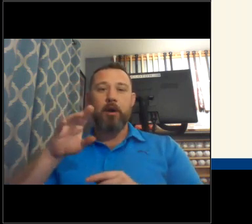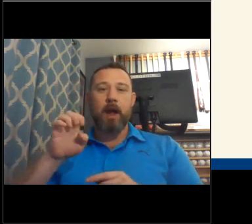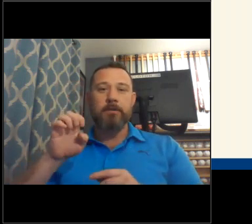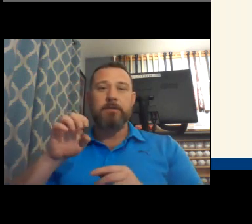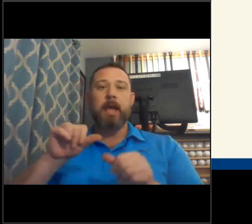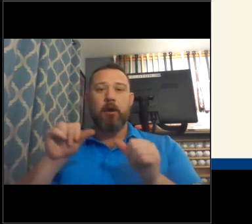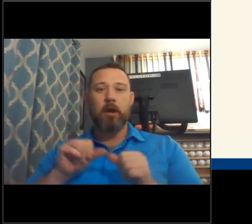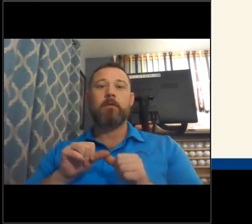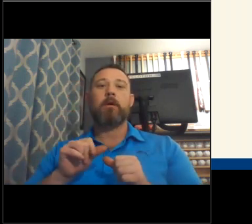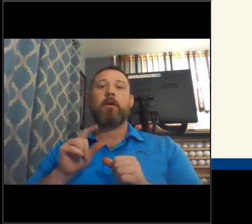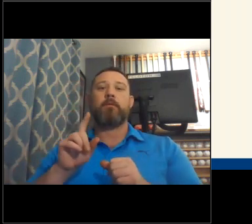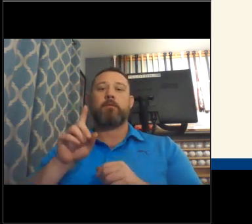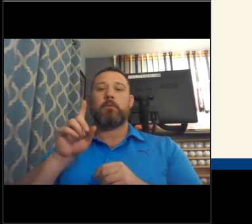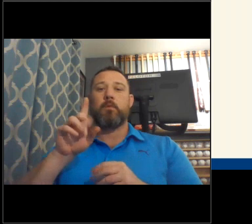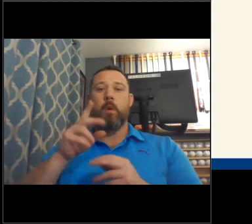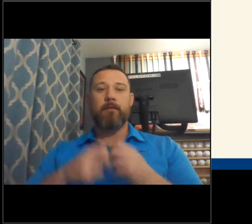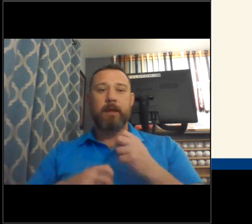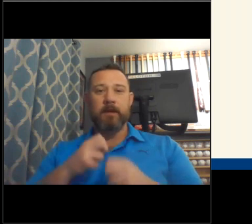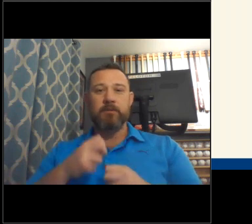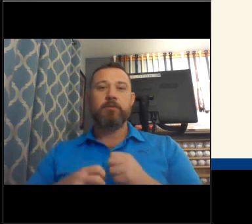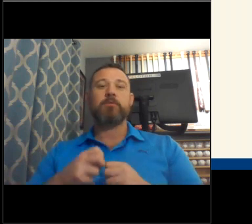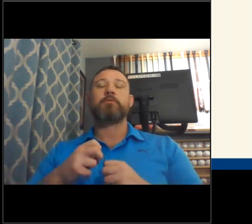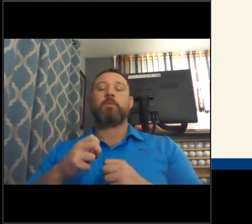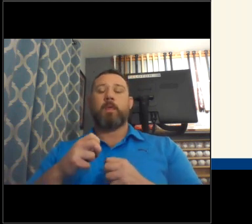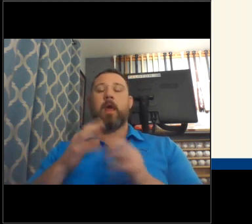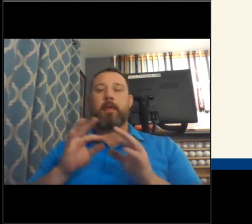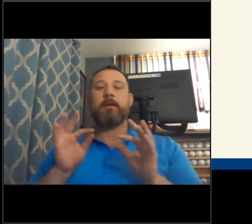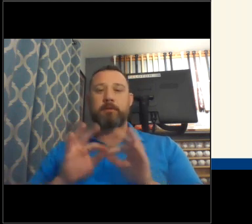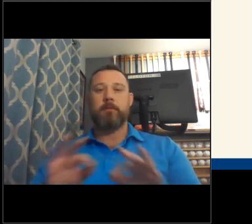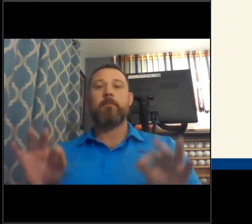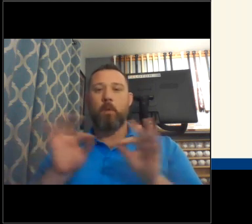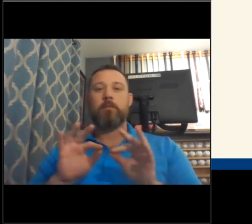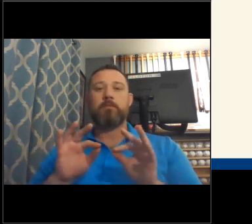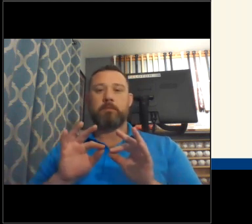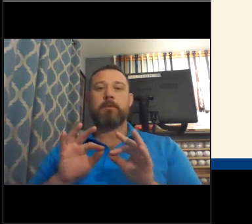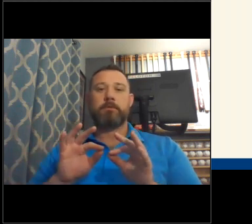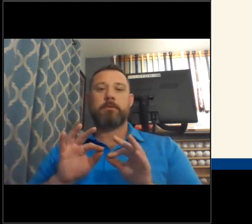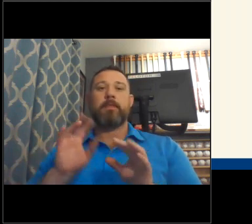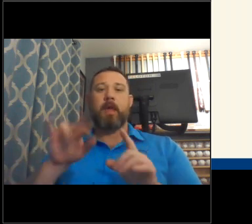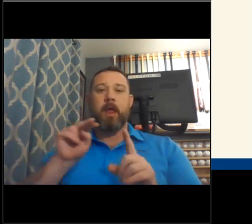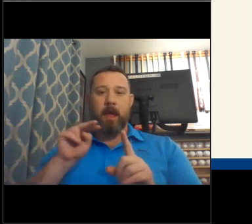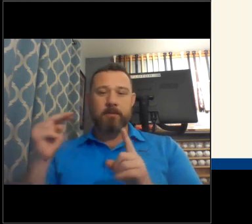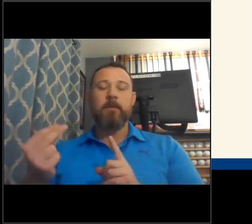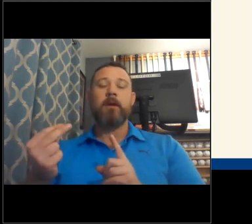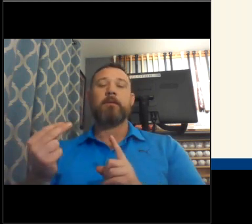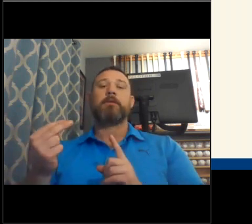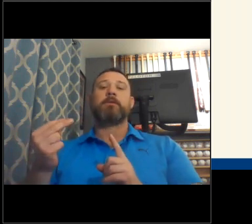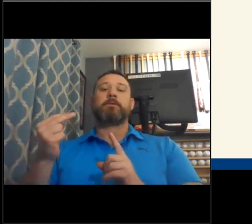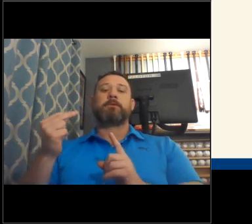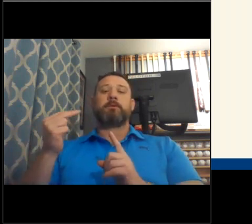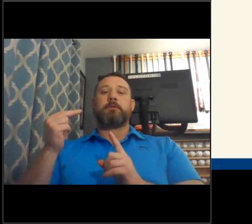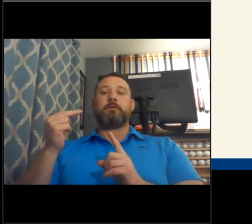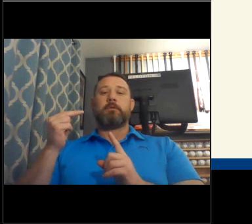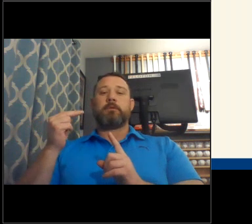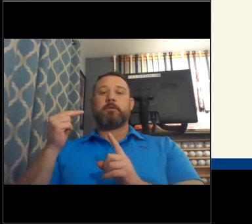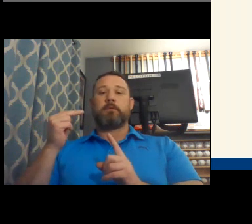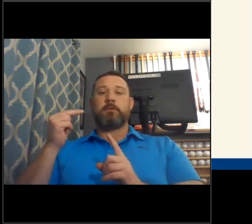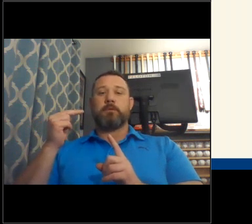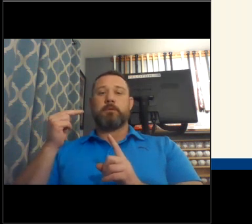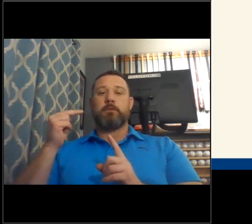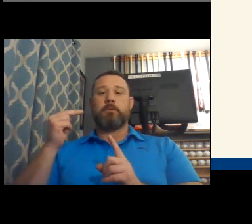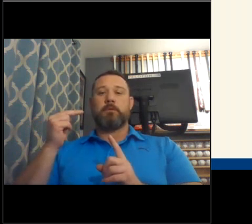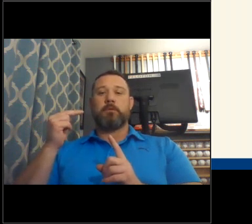And one of the issues that I think is really important to note on that aspect is